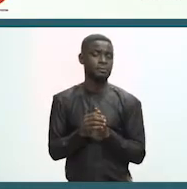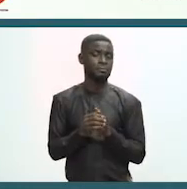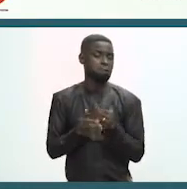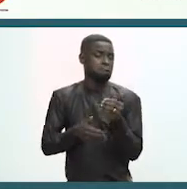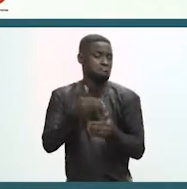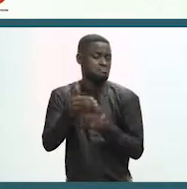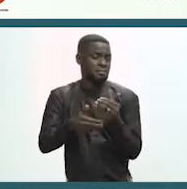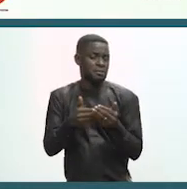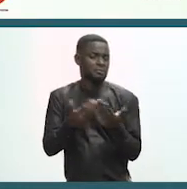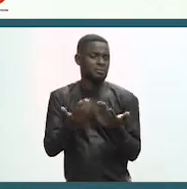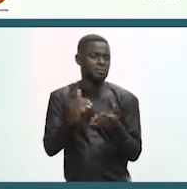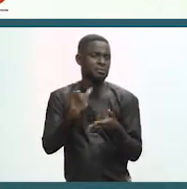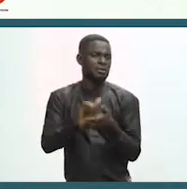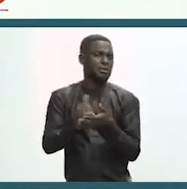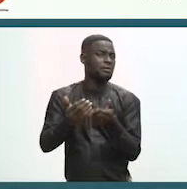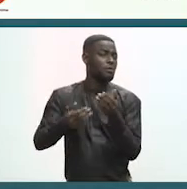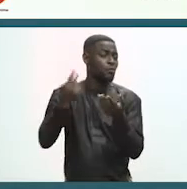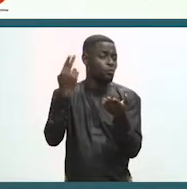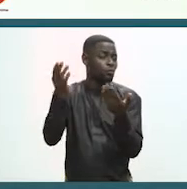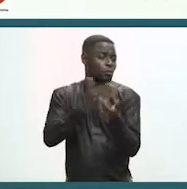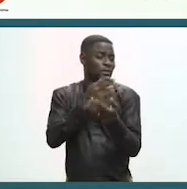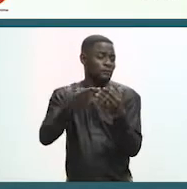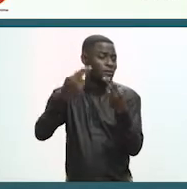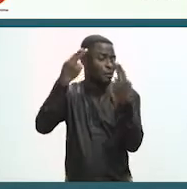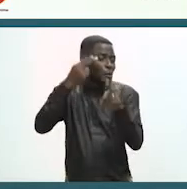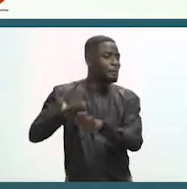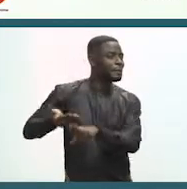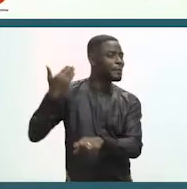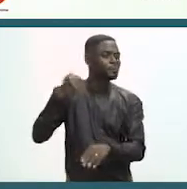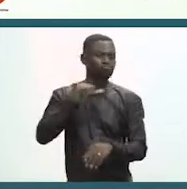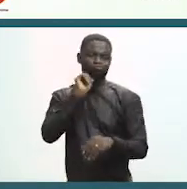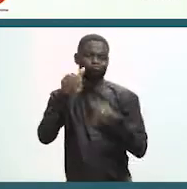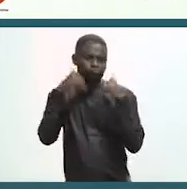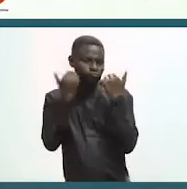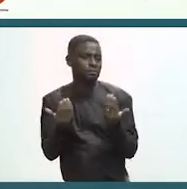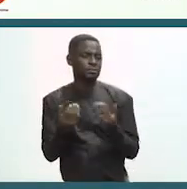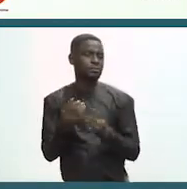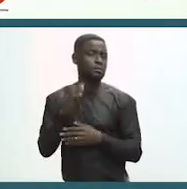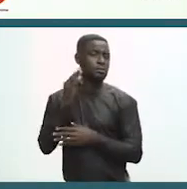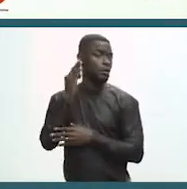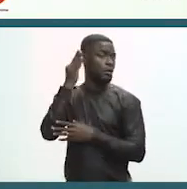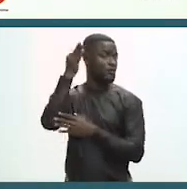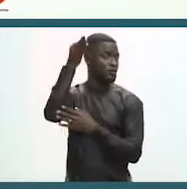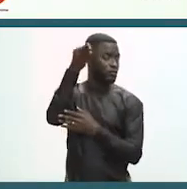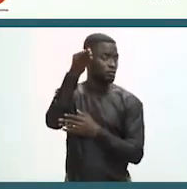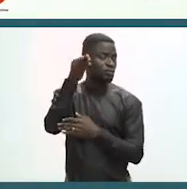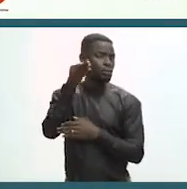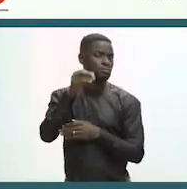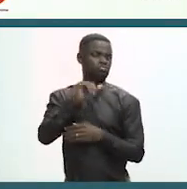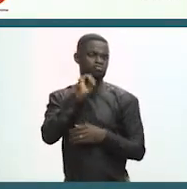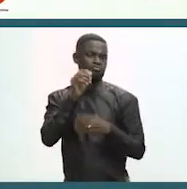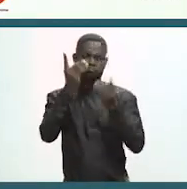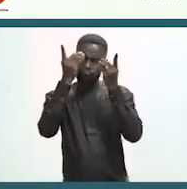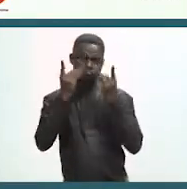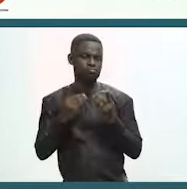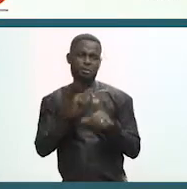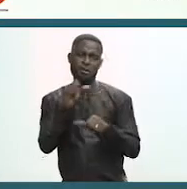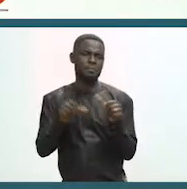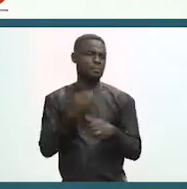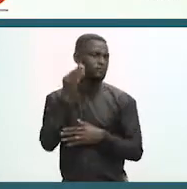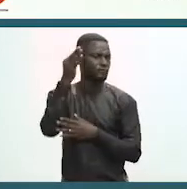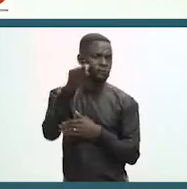where your past is nothing to be ashamed of, and your future is nothing to be embarrassed